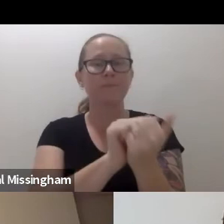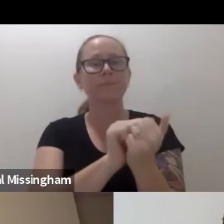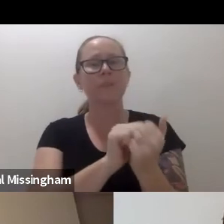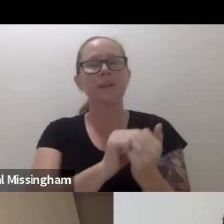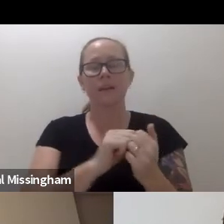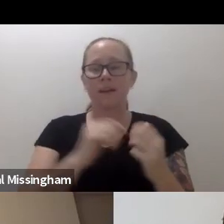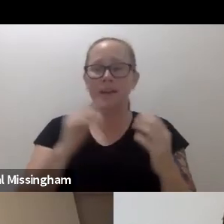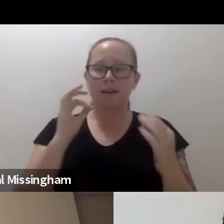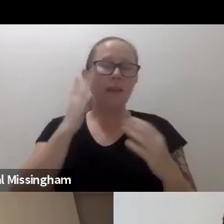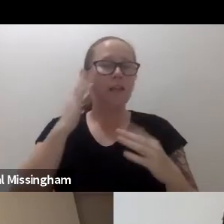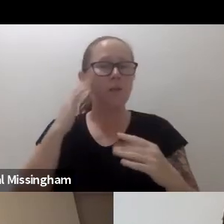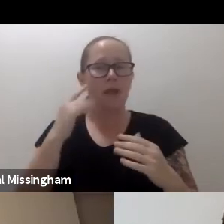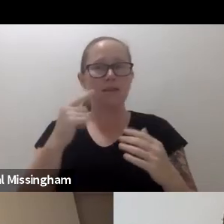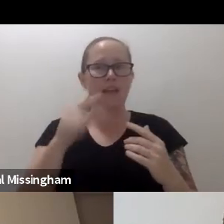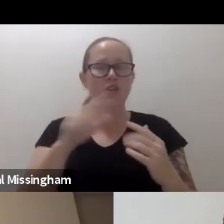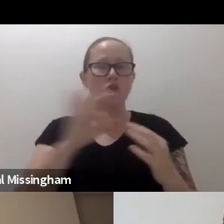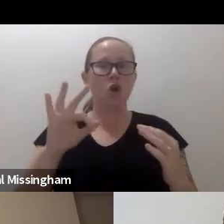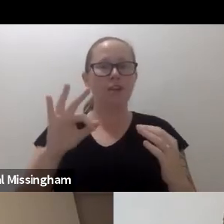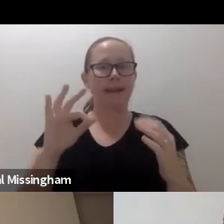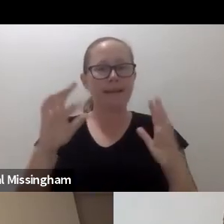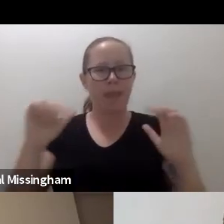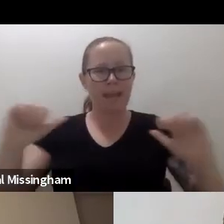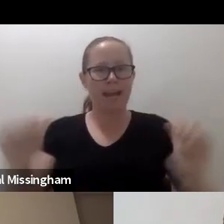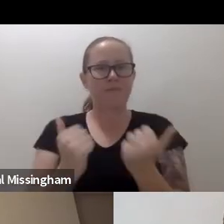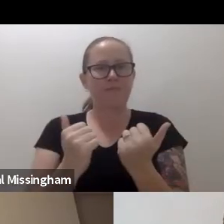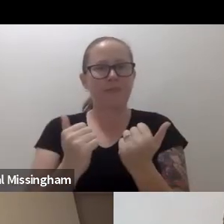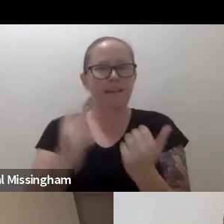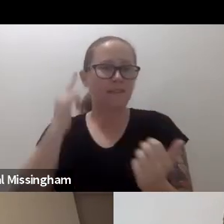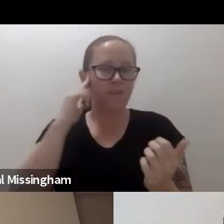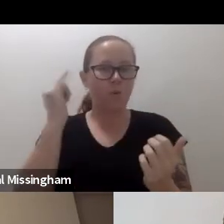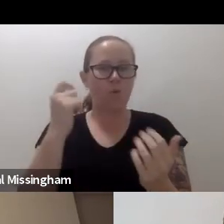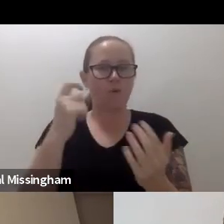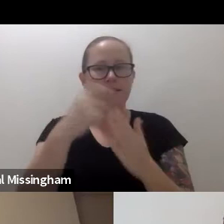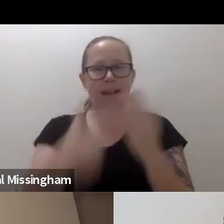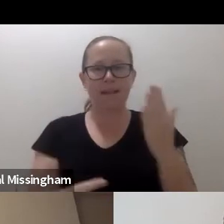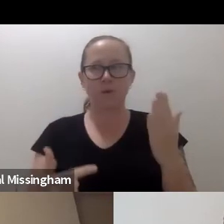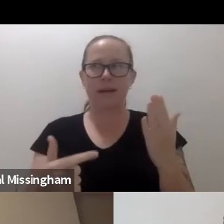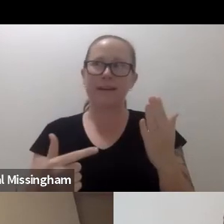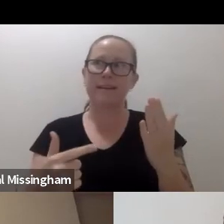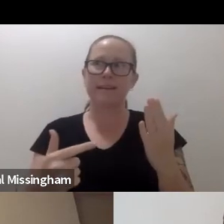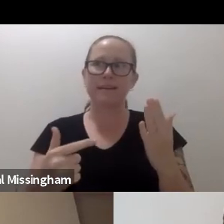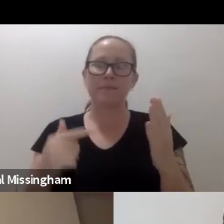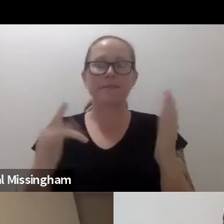allyship, especially when there's not enough deaf or disabled